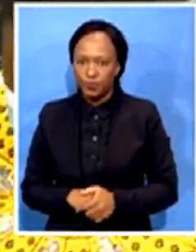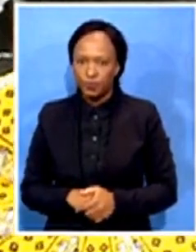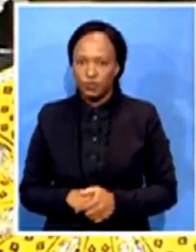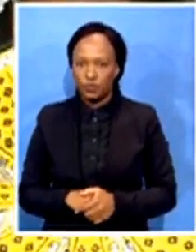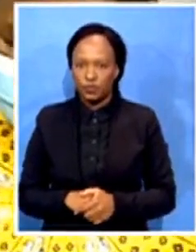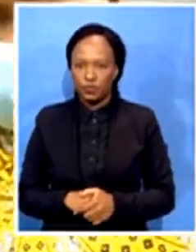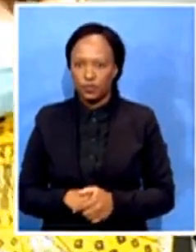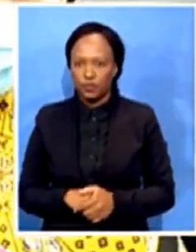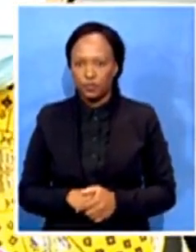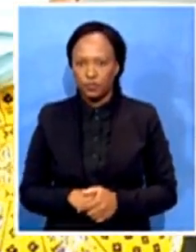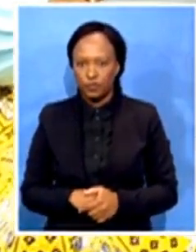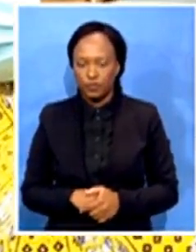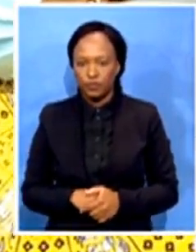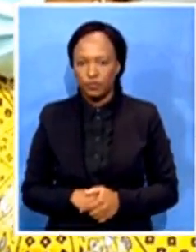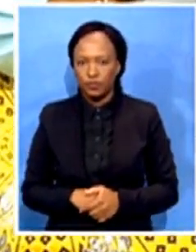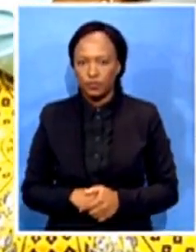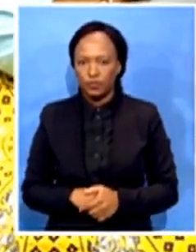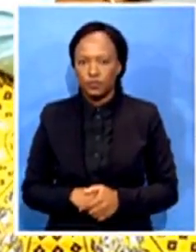Thank you very much, MC.